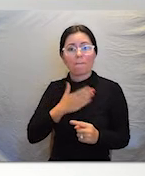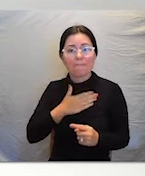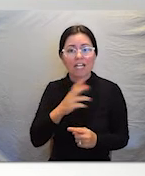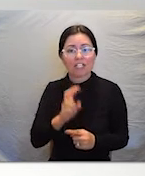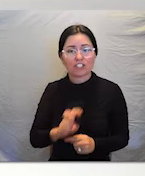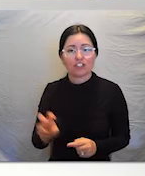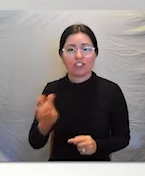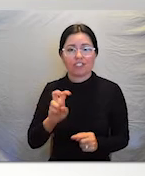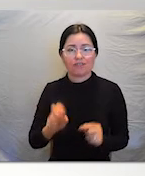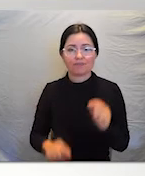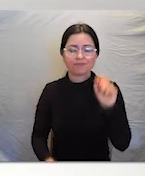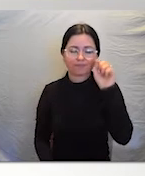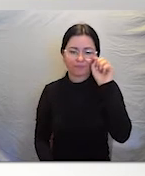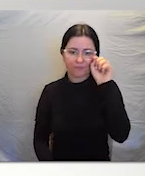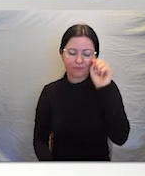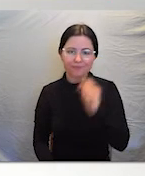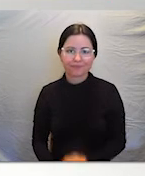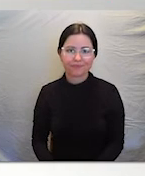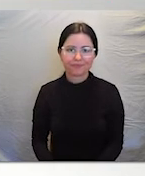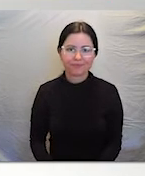journey.